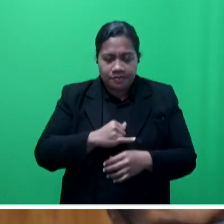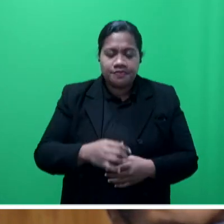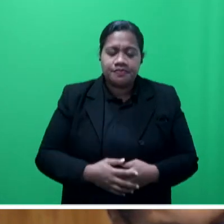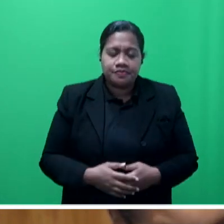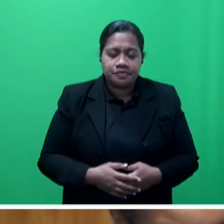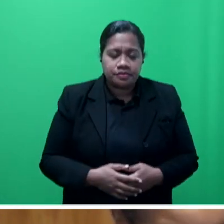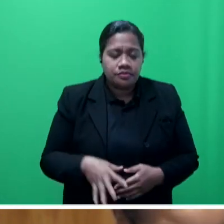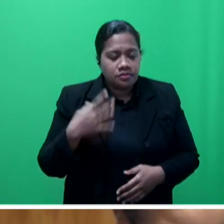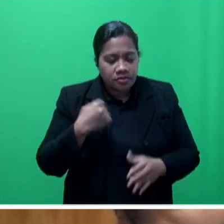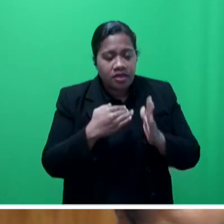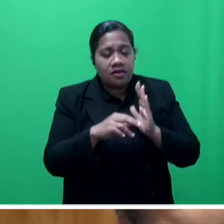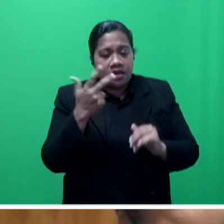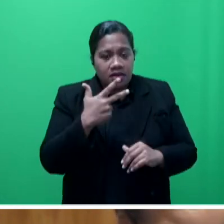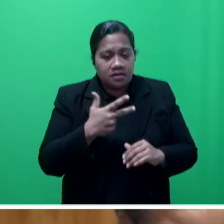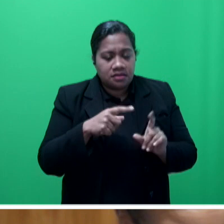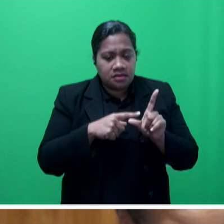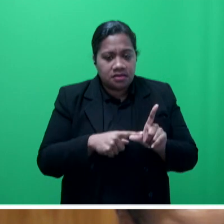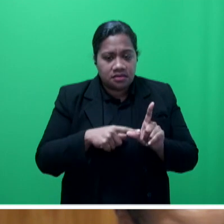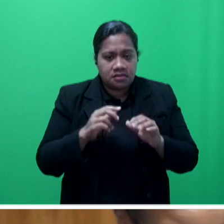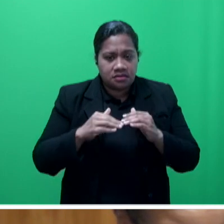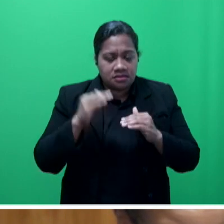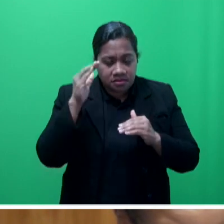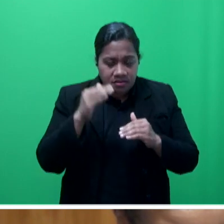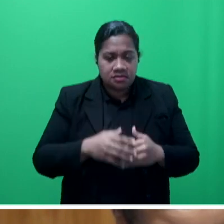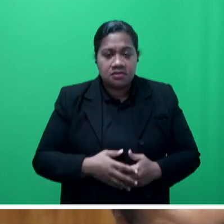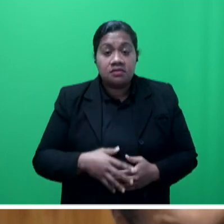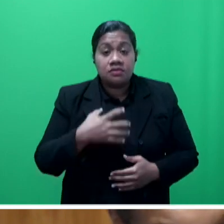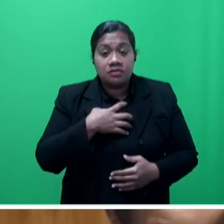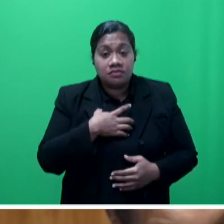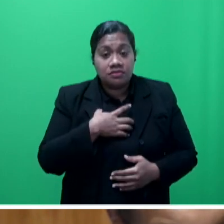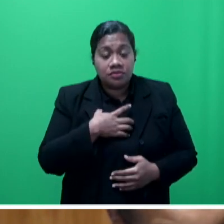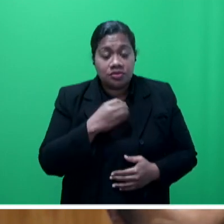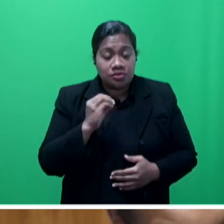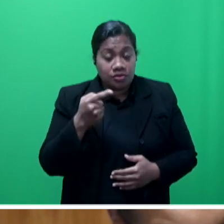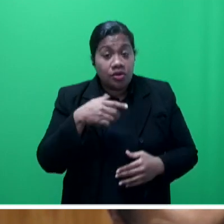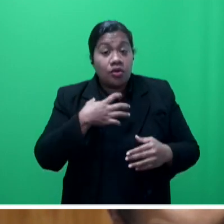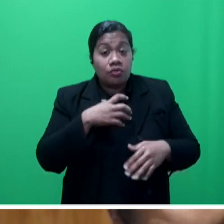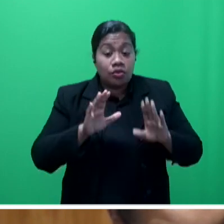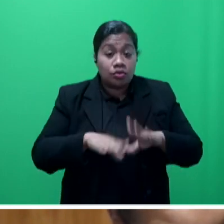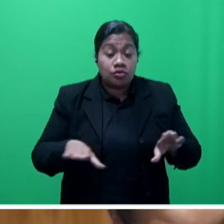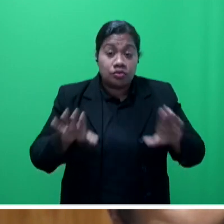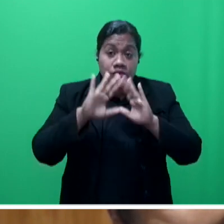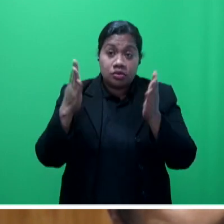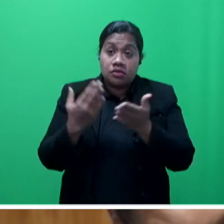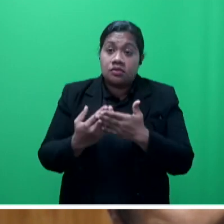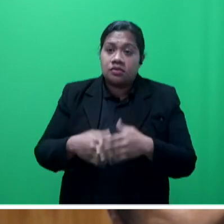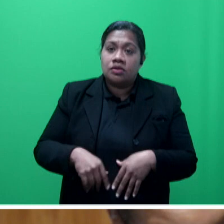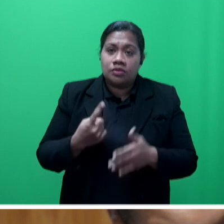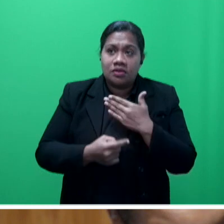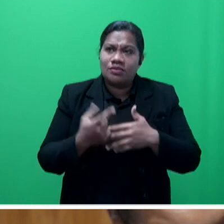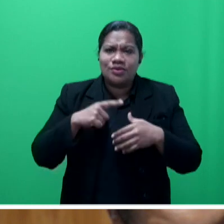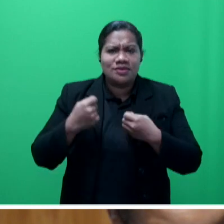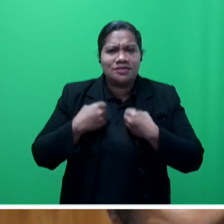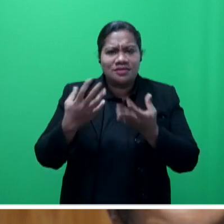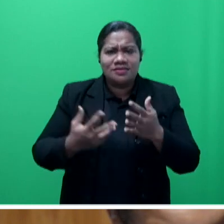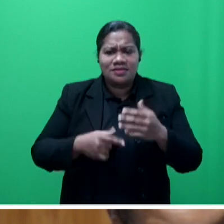16 years and above, and we did so in considering that more children globally being granted access to vaccines. This